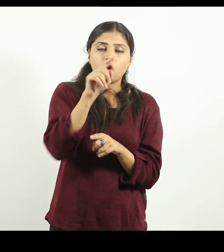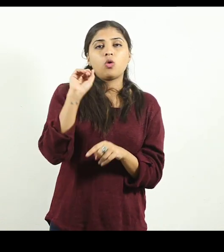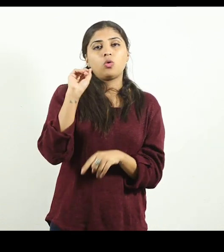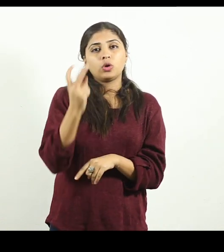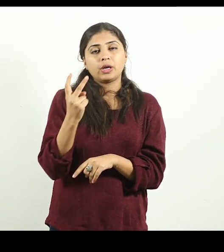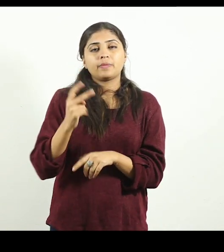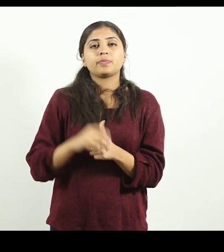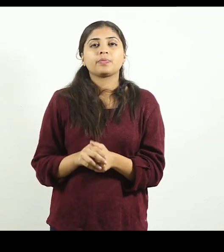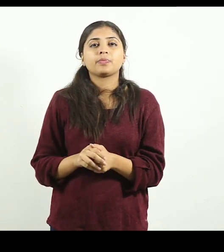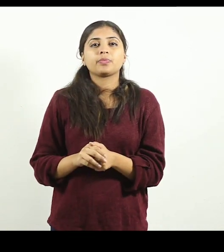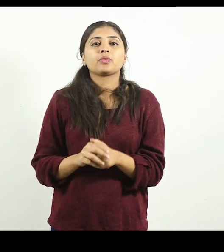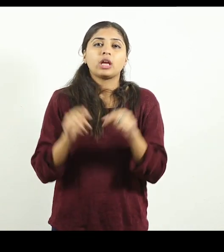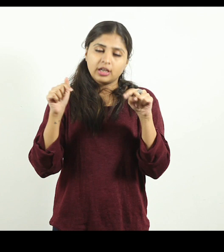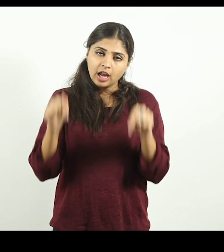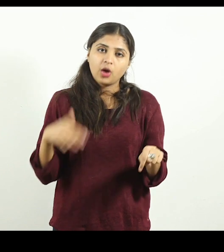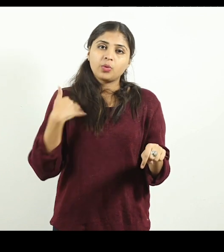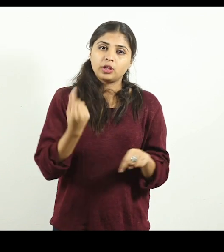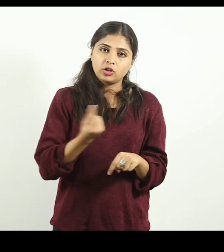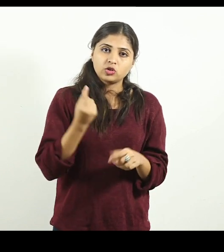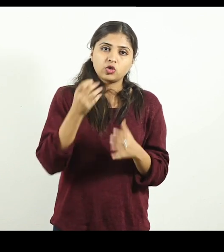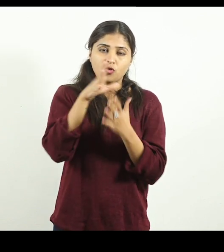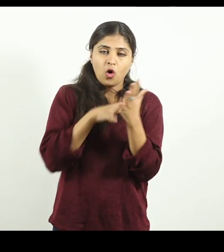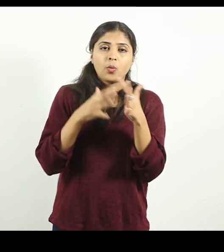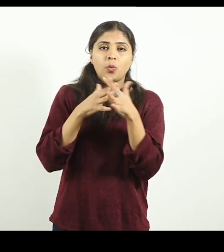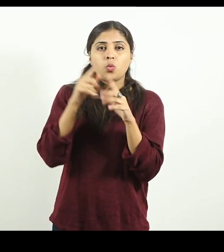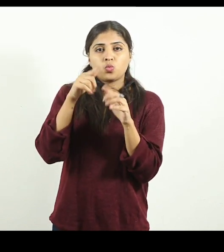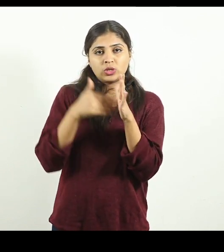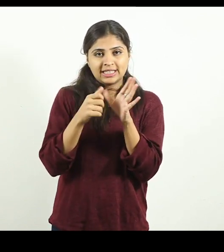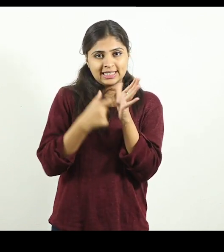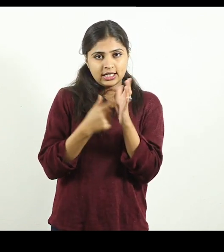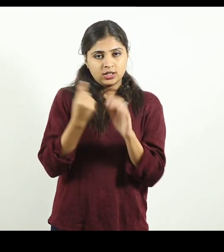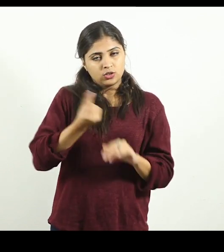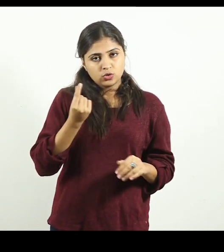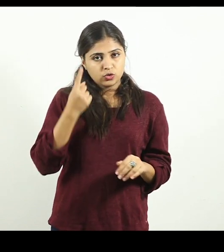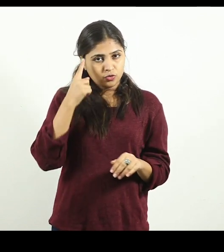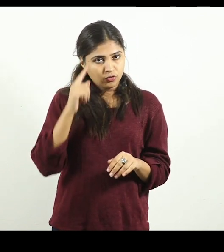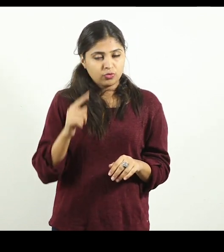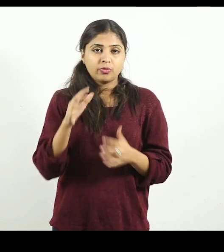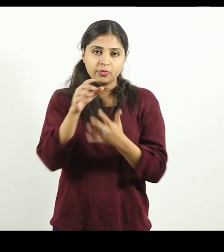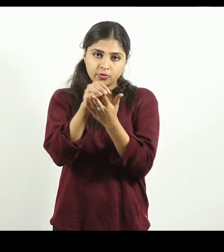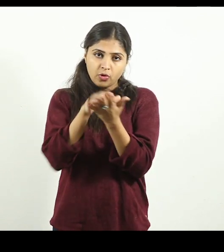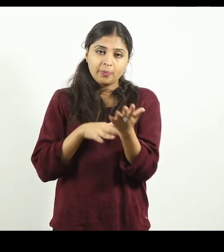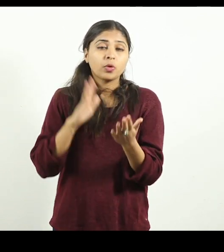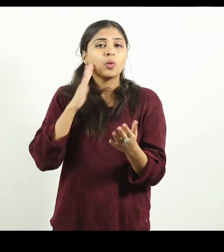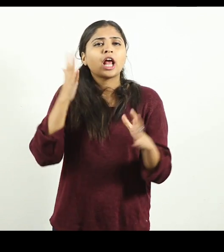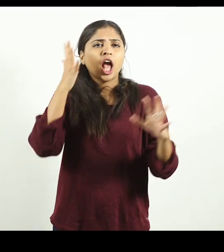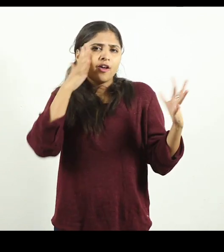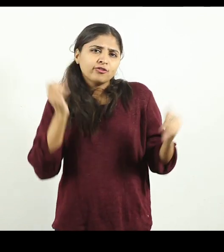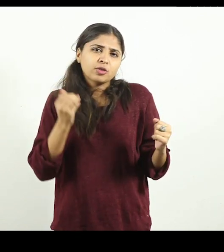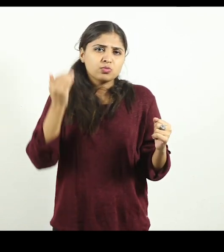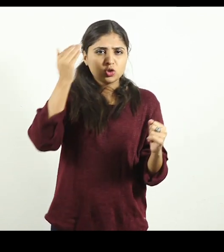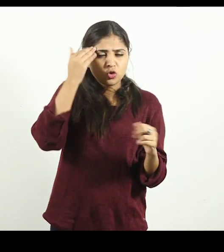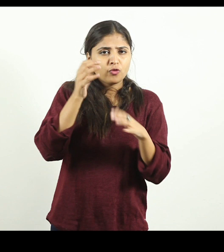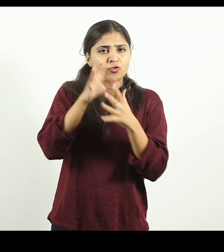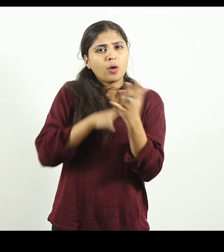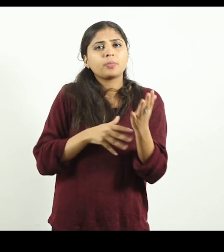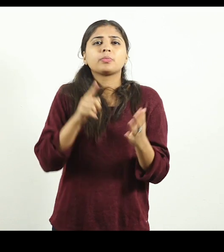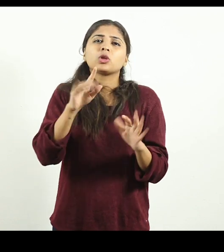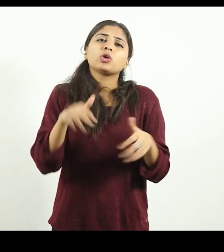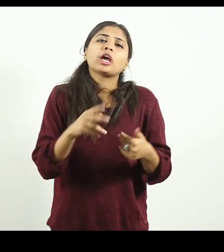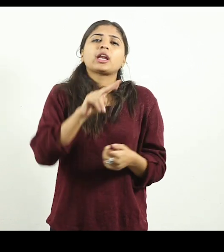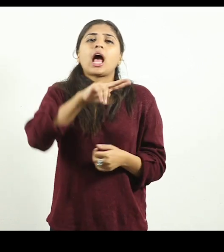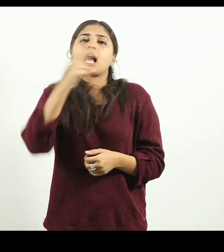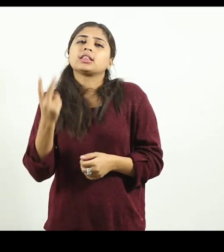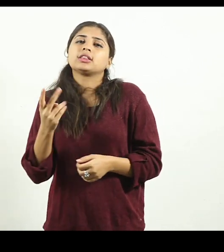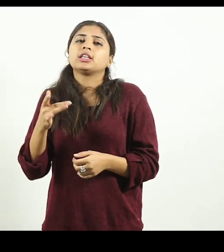Form Wizard and click OK. From now, we'll be using Form Wizard to create a form. Once you become comfortable